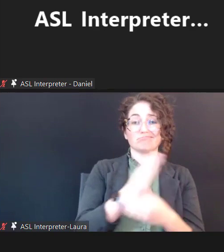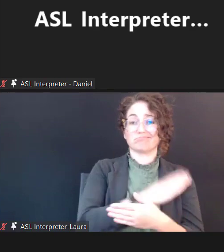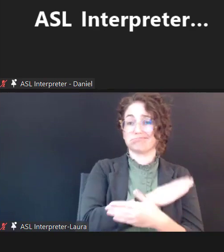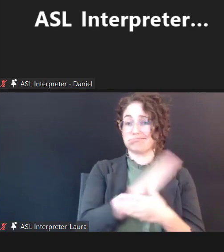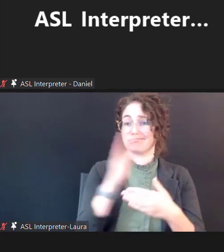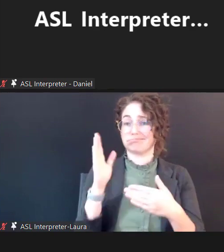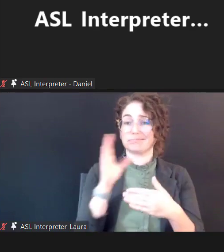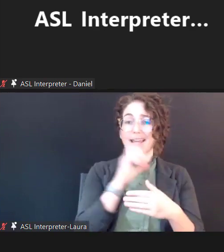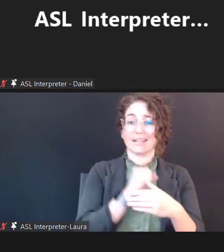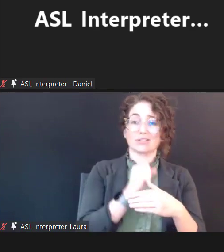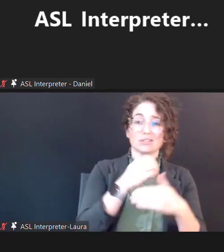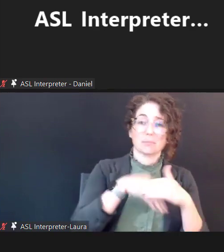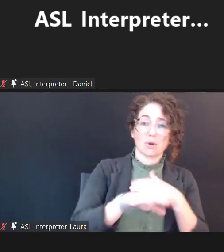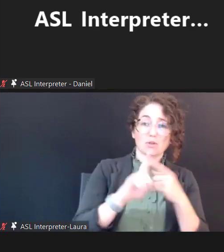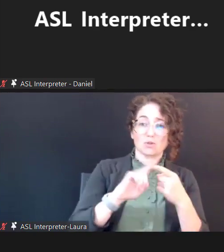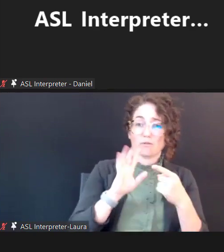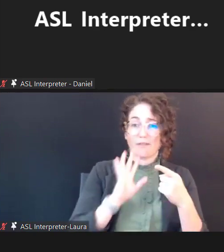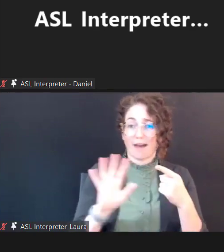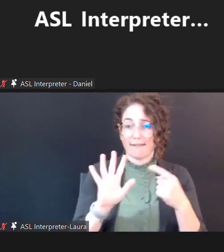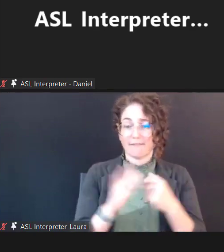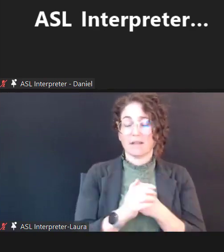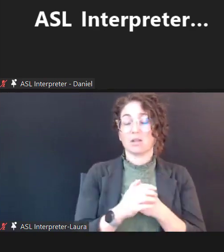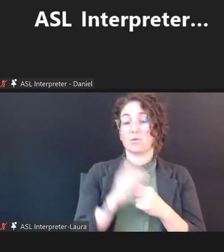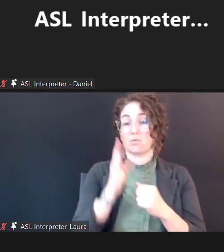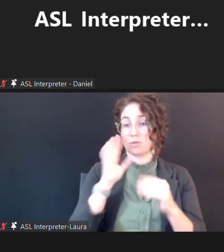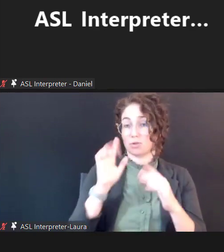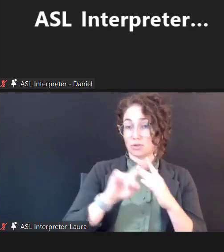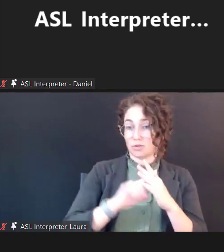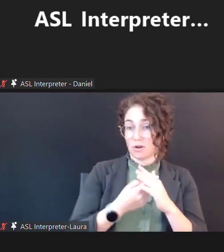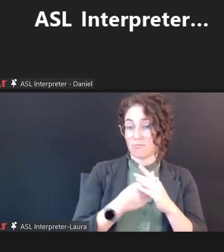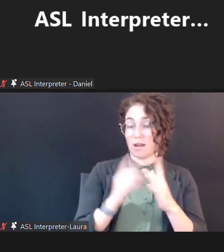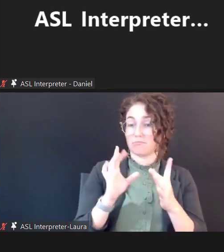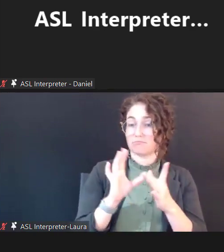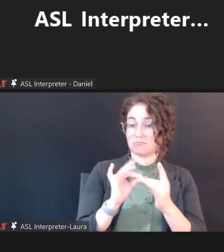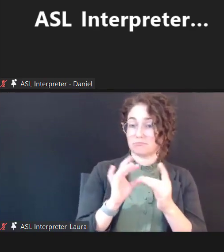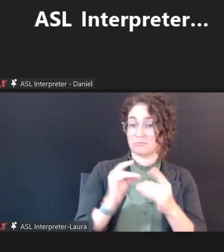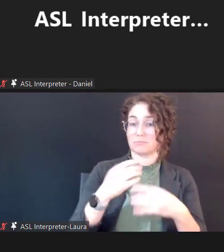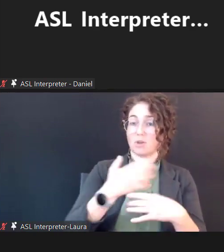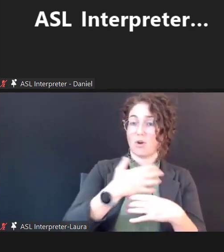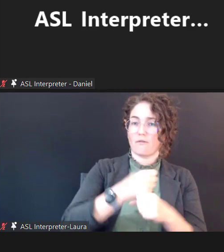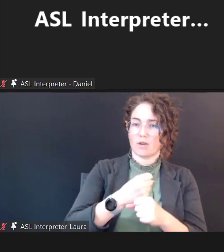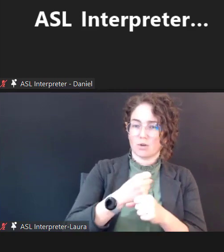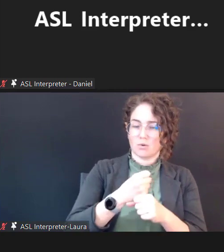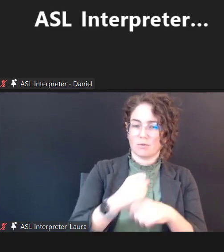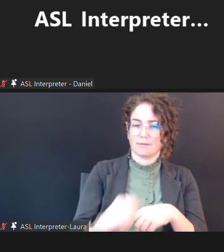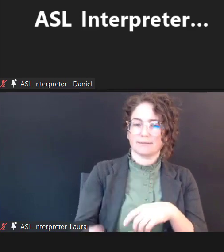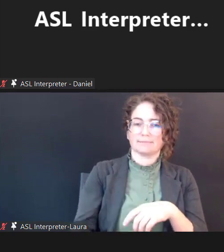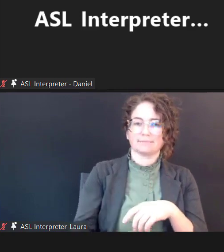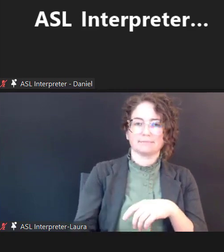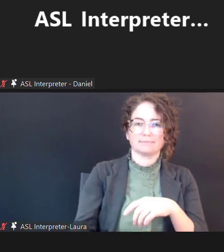birth to 5 years of age. And we're going to start off by giving you an overview